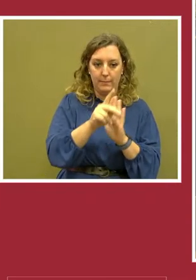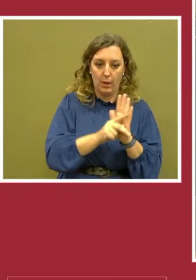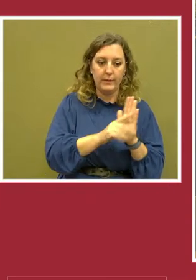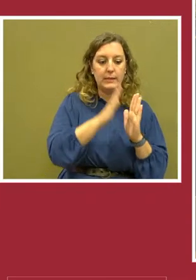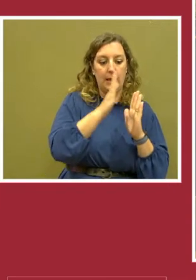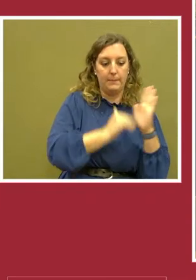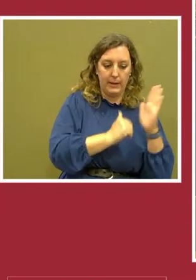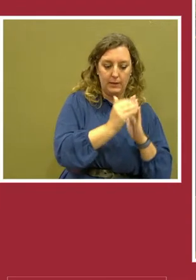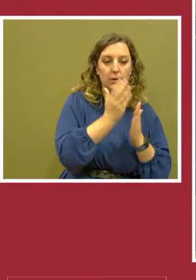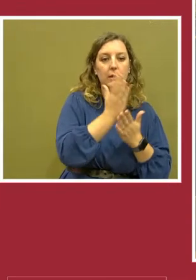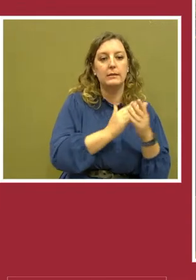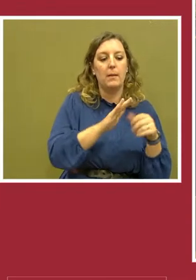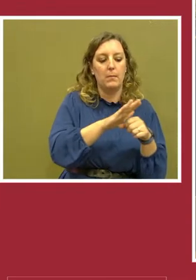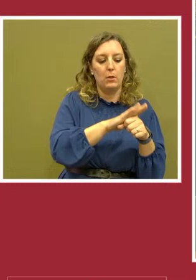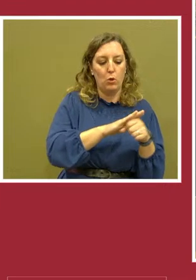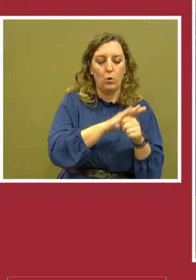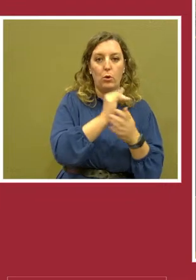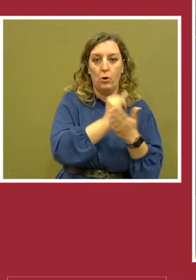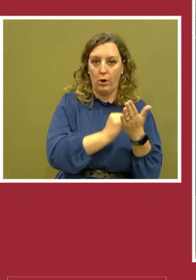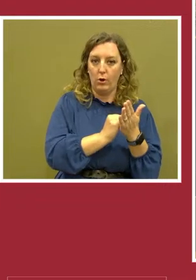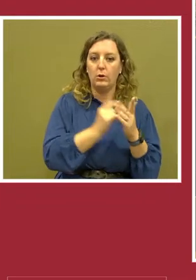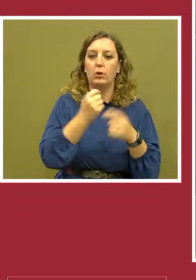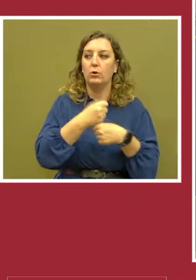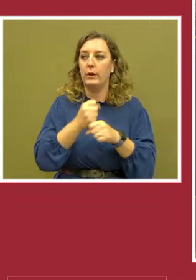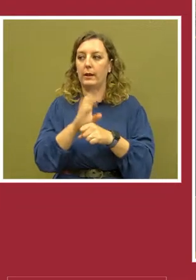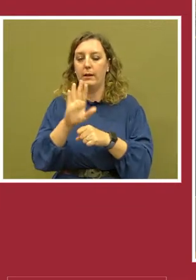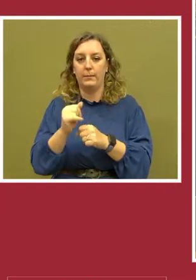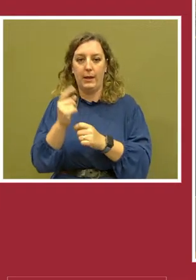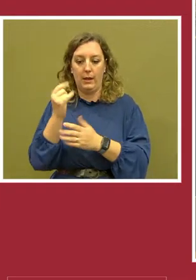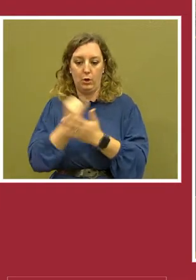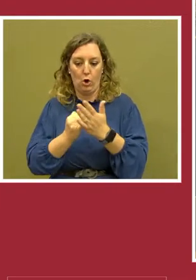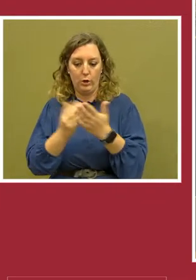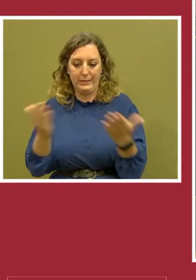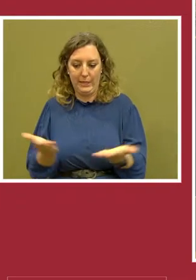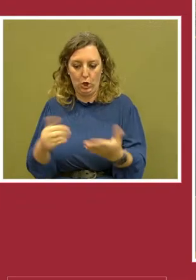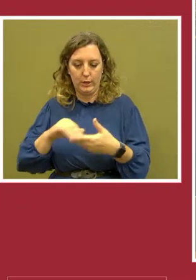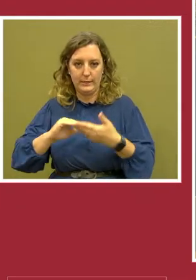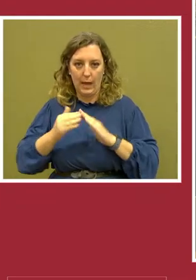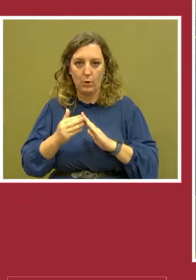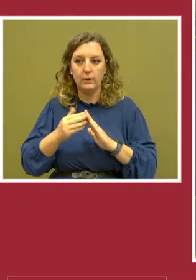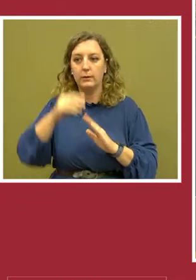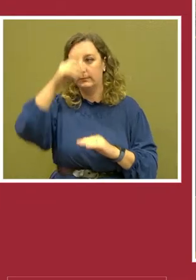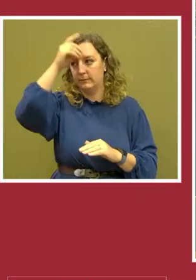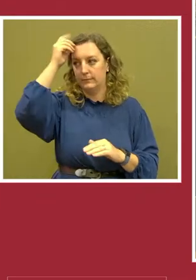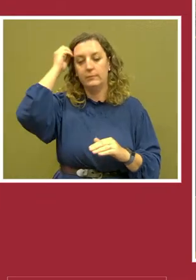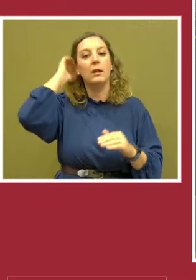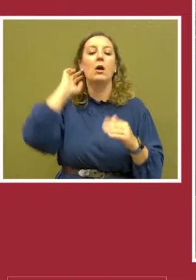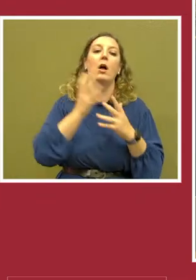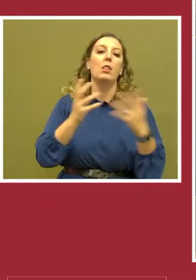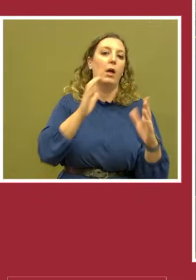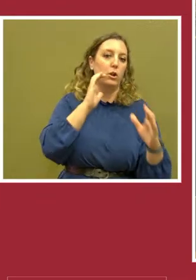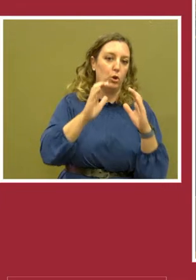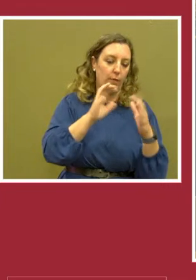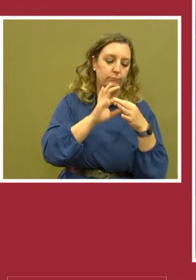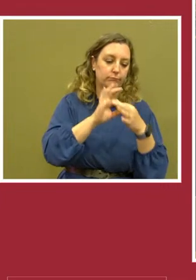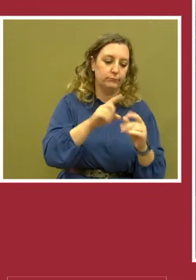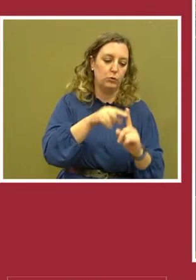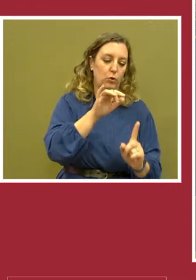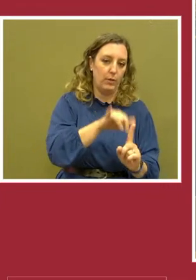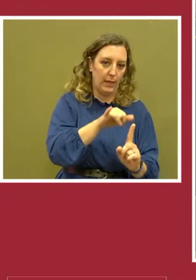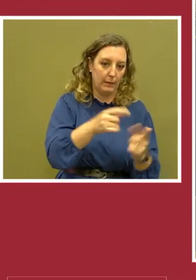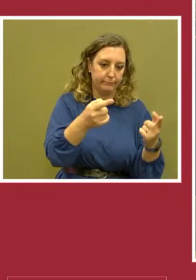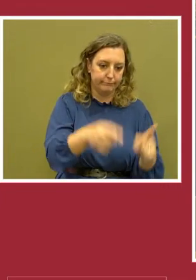over some local art that was created by one of our artists here in town. We've had a lot of conversation about that